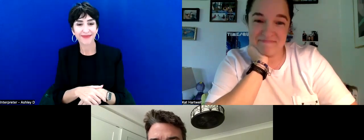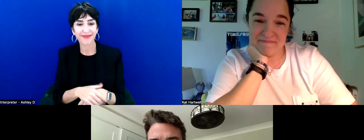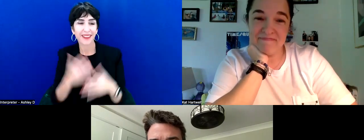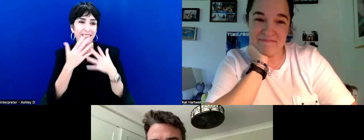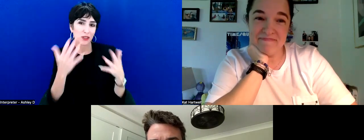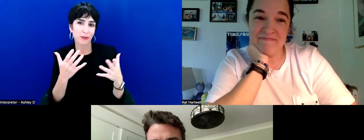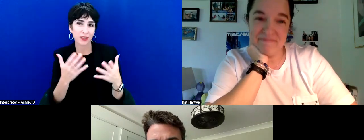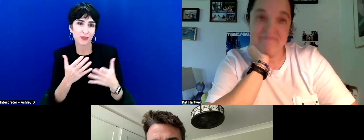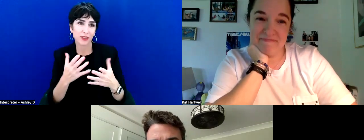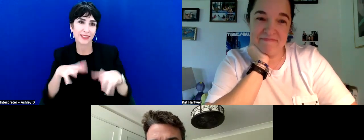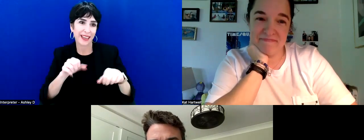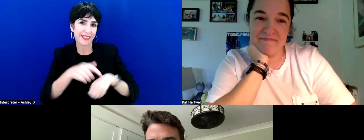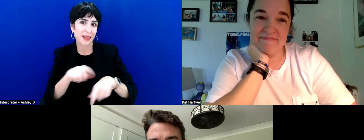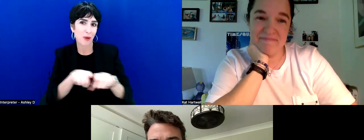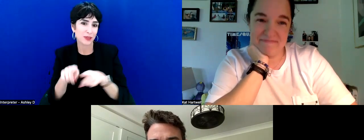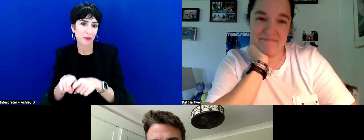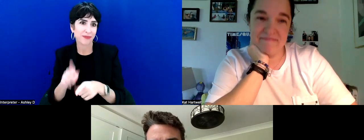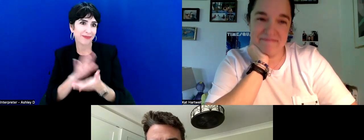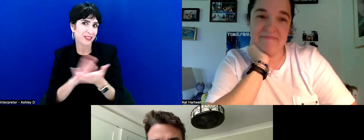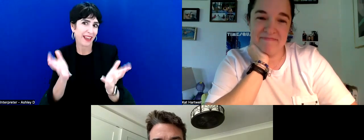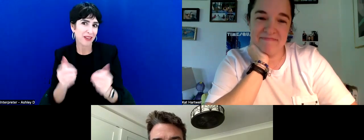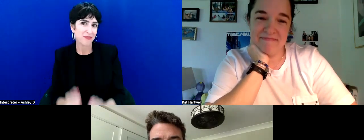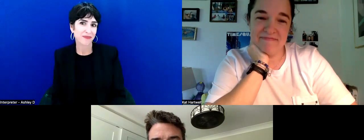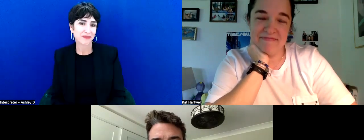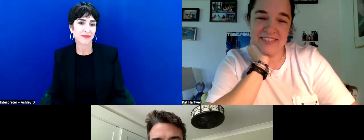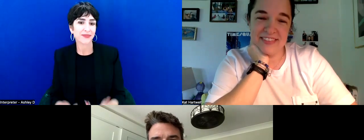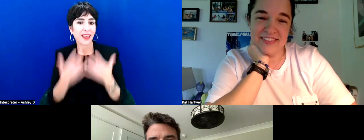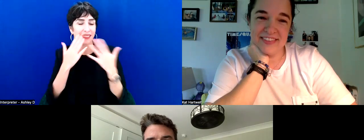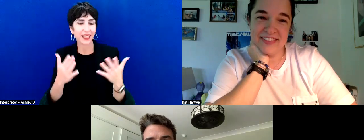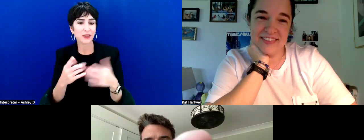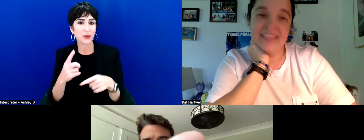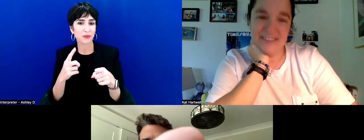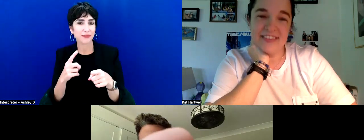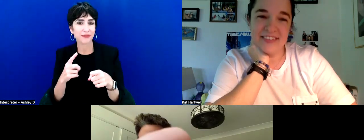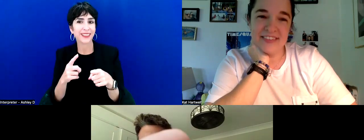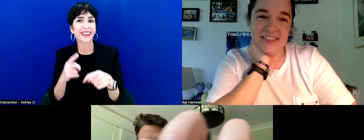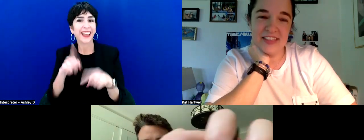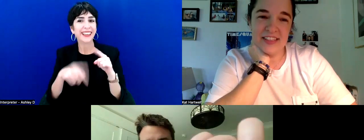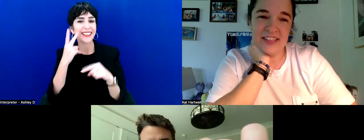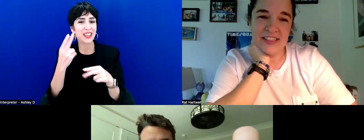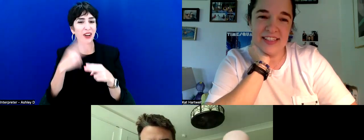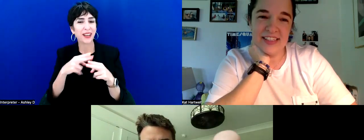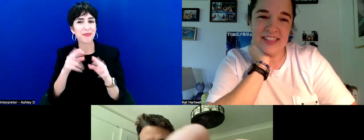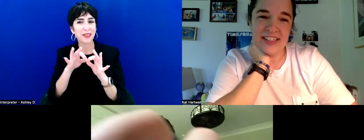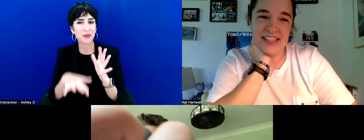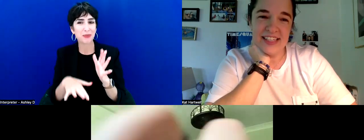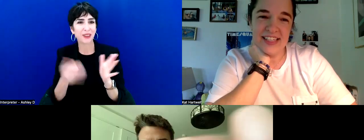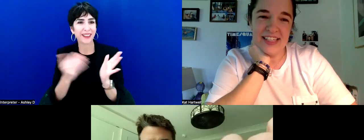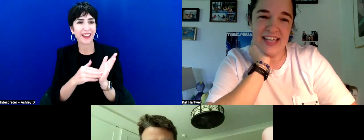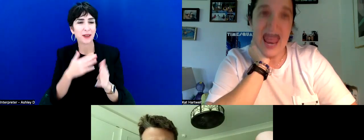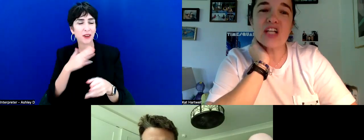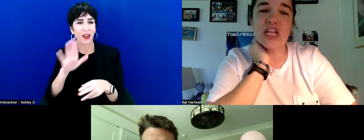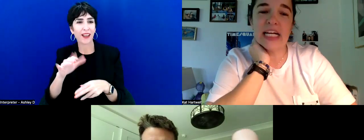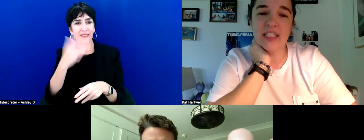so much for taking the time as well. Just hanging out. And thank you to I can't see her name on here, but your interpreter again.